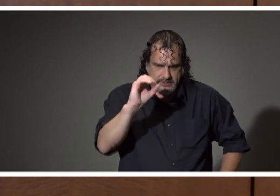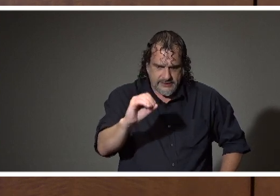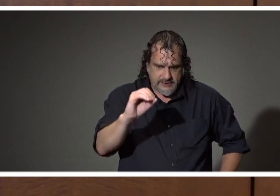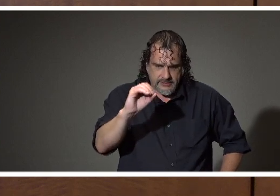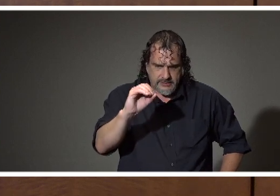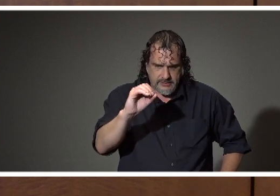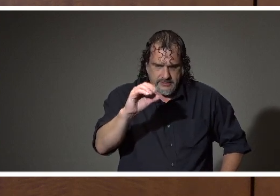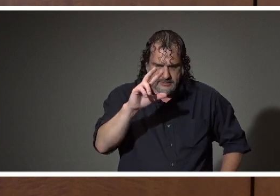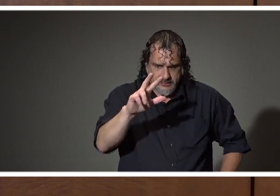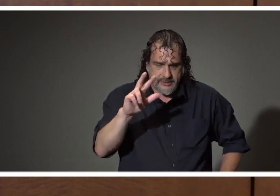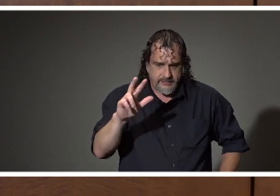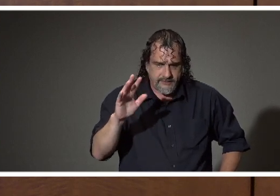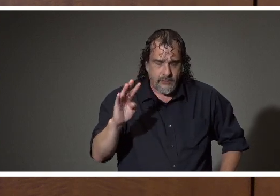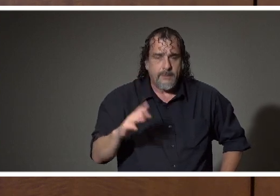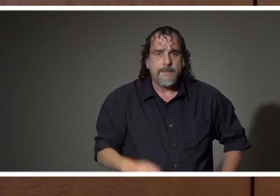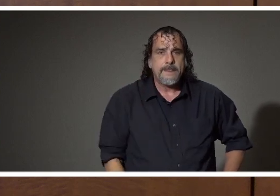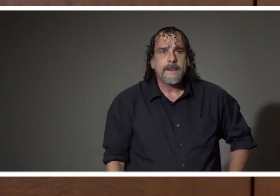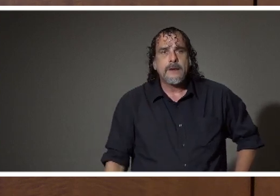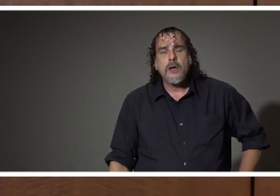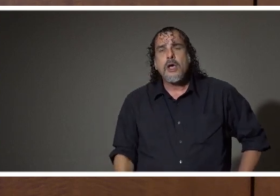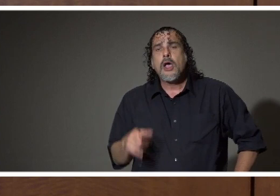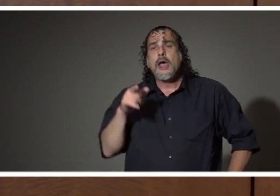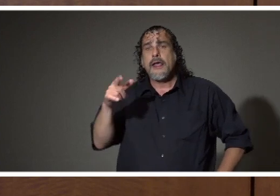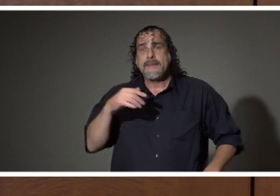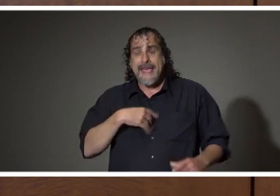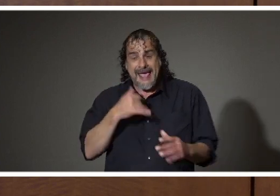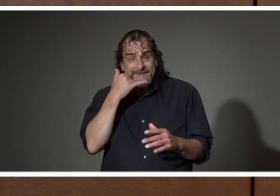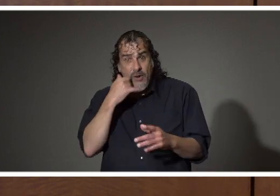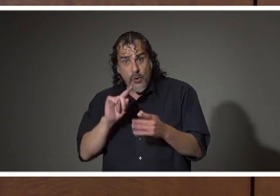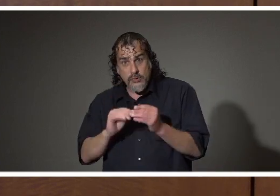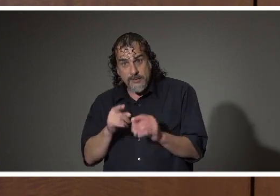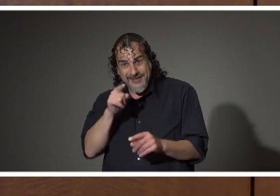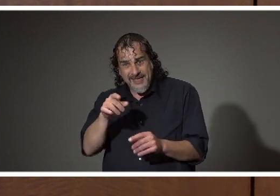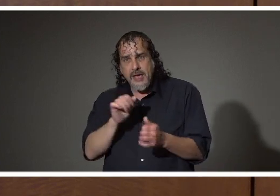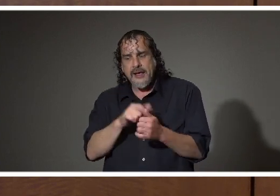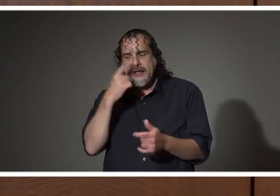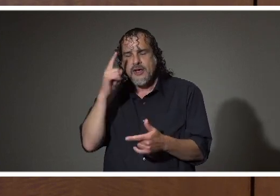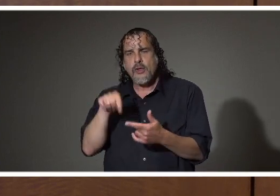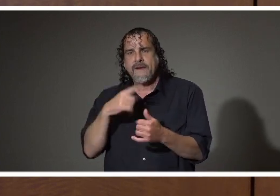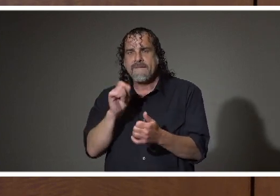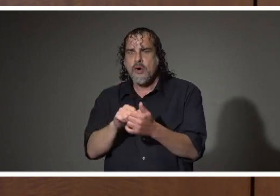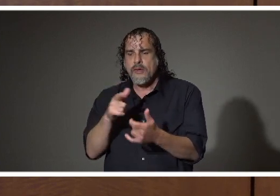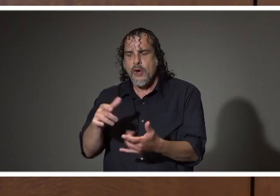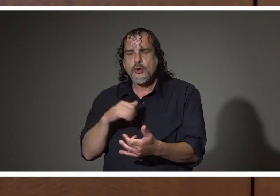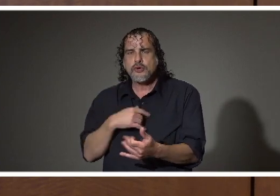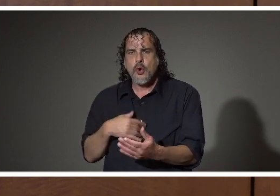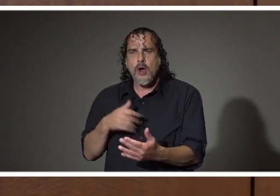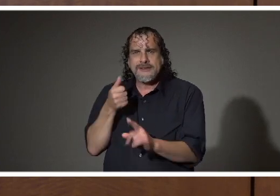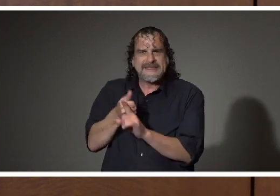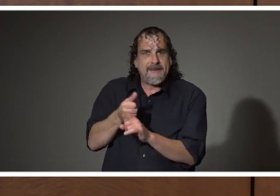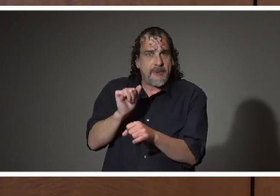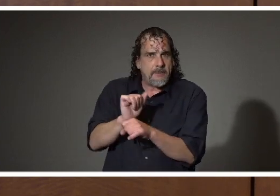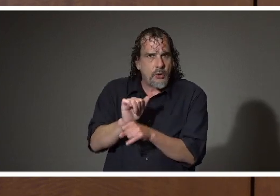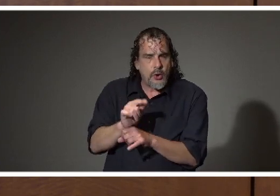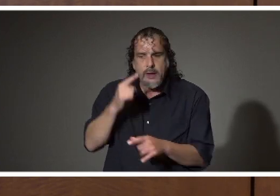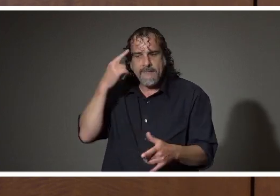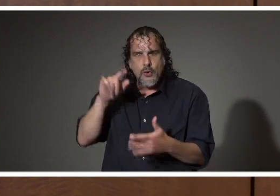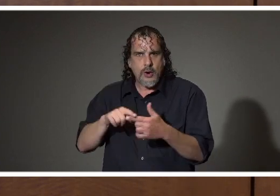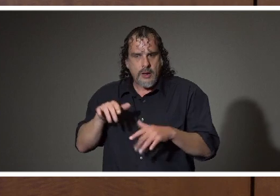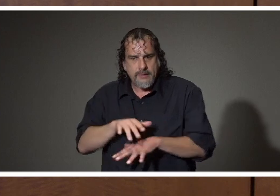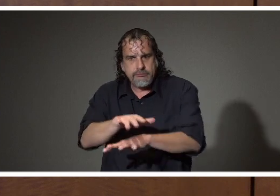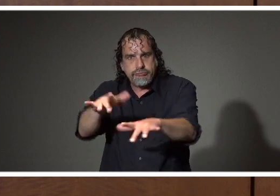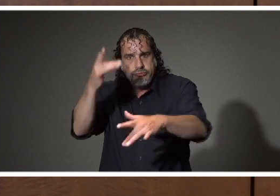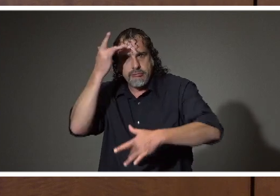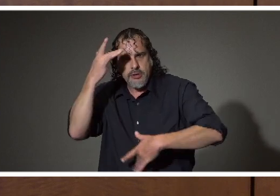1-833-919-0334. And that line is specifically for those who are part of the gig economy, those who are self-employed, part